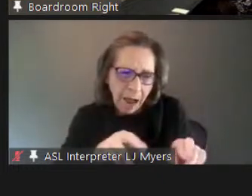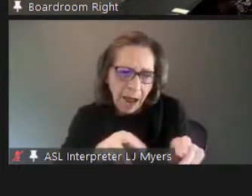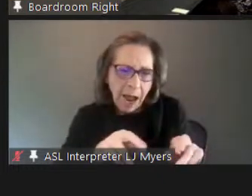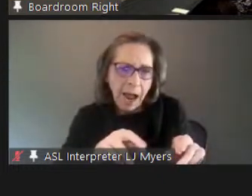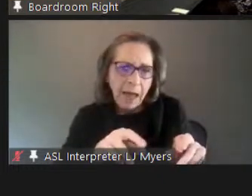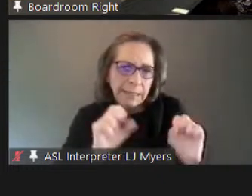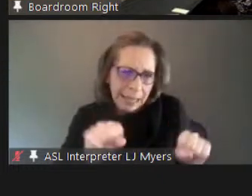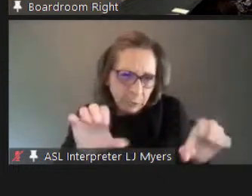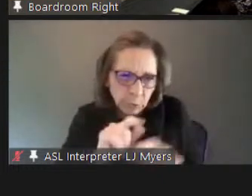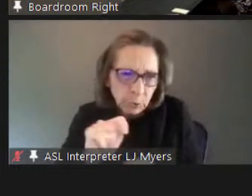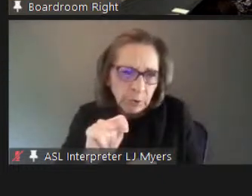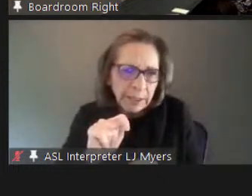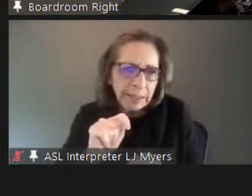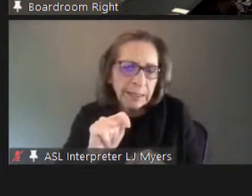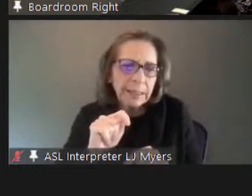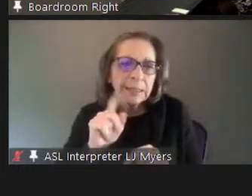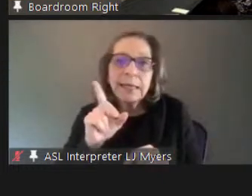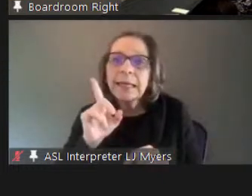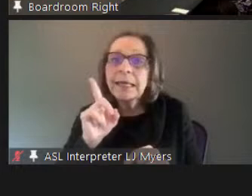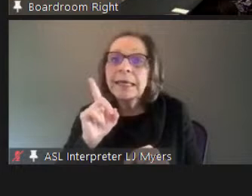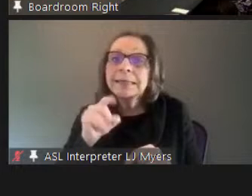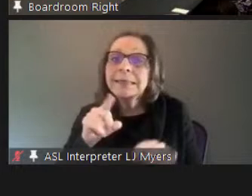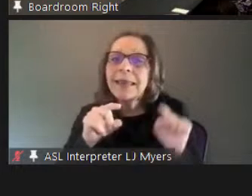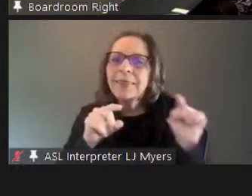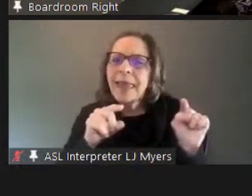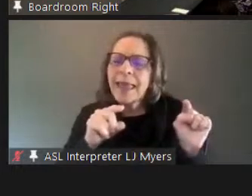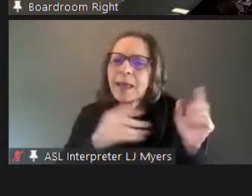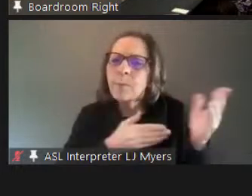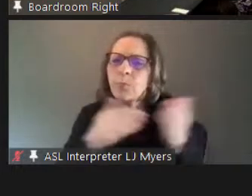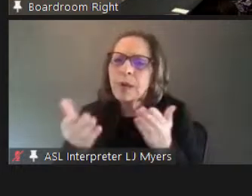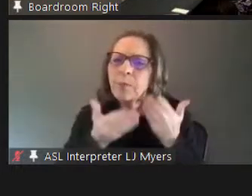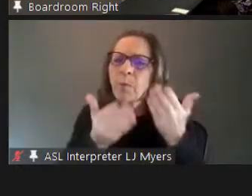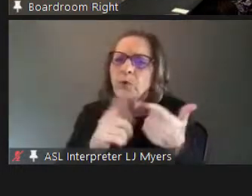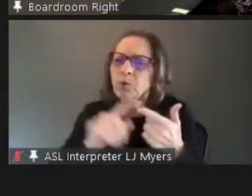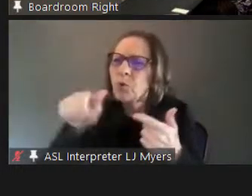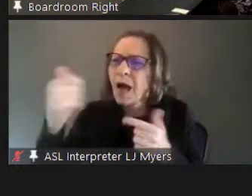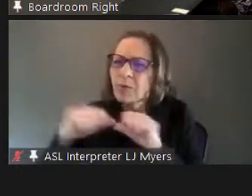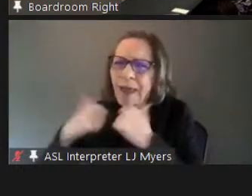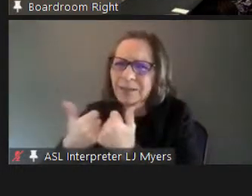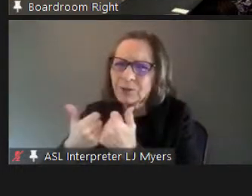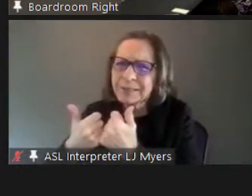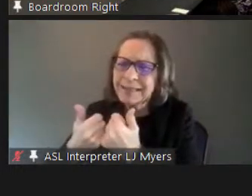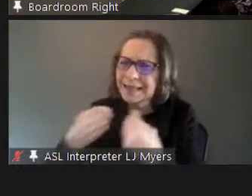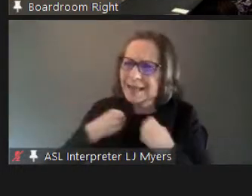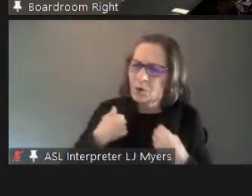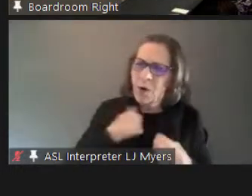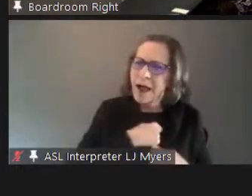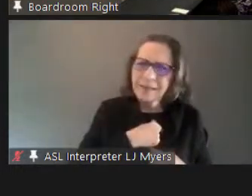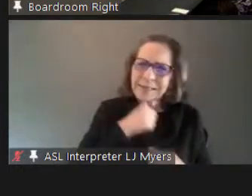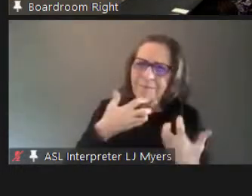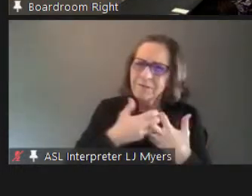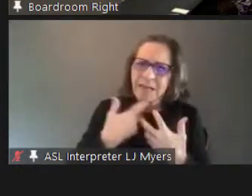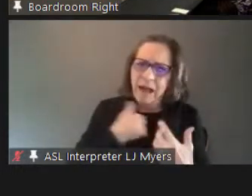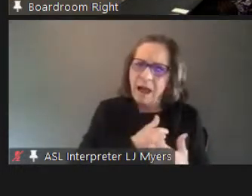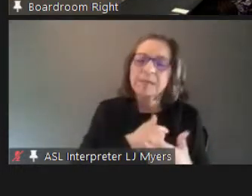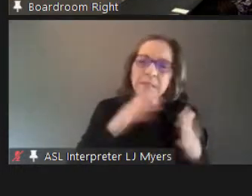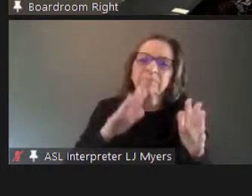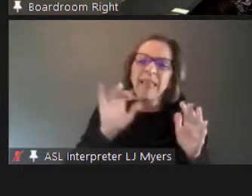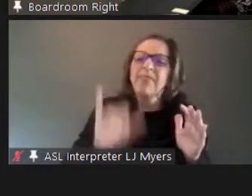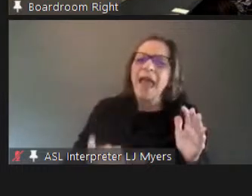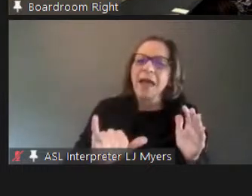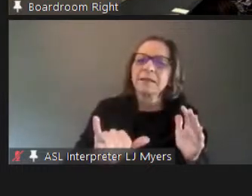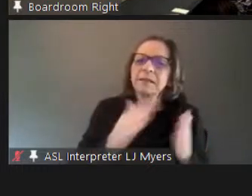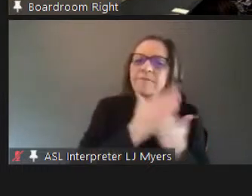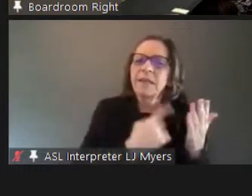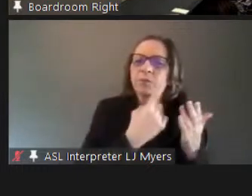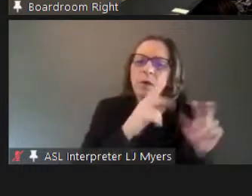the companies just take a proposal that they sent to another agency, send it to us, and it doesn't make sense for what we're asking for? That's really what phase one